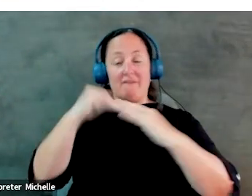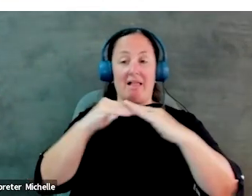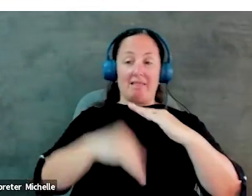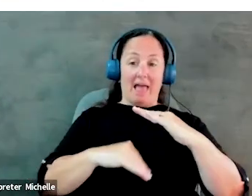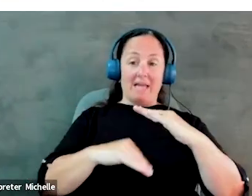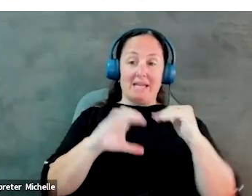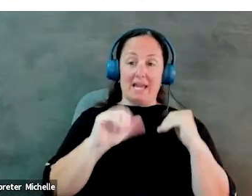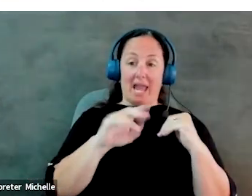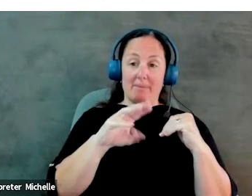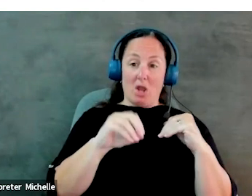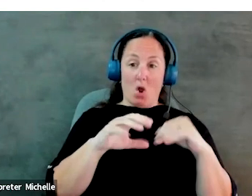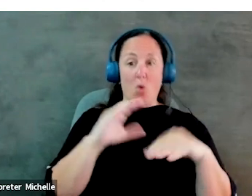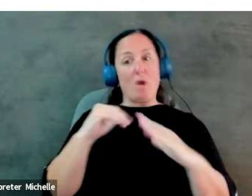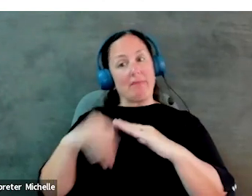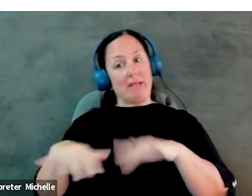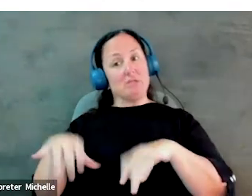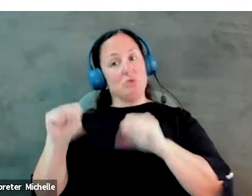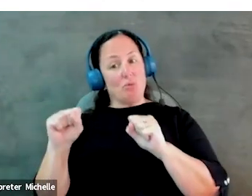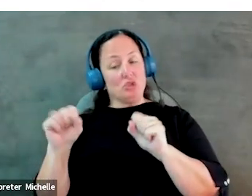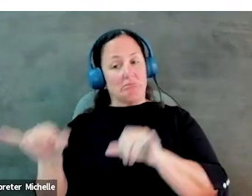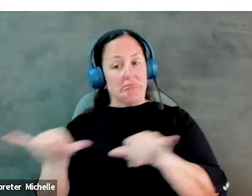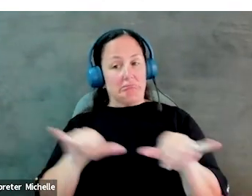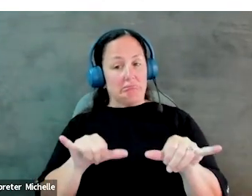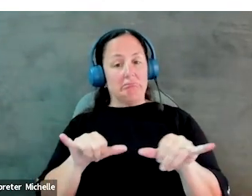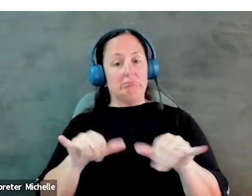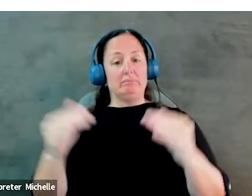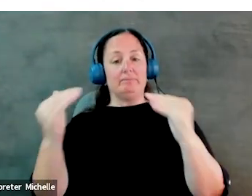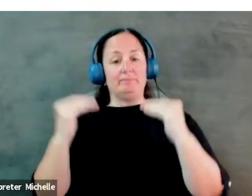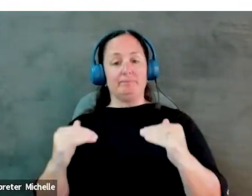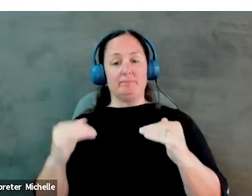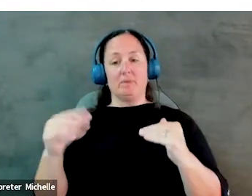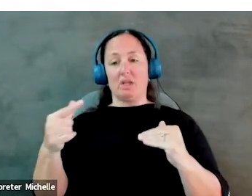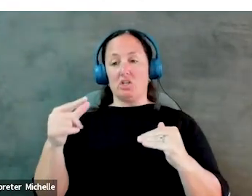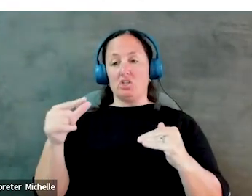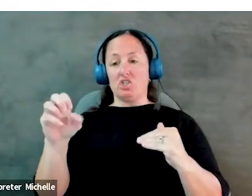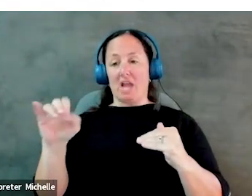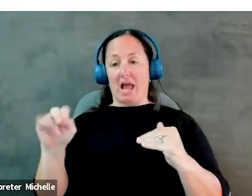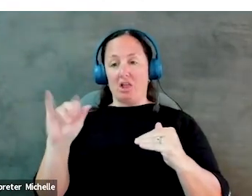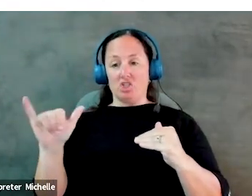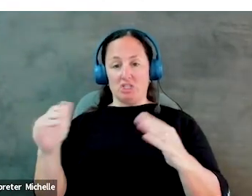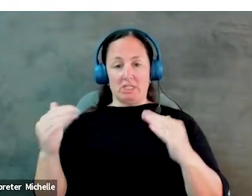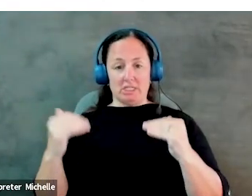of cadmium will have less absorption of this element. Following from there, geology